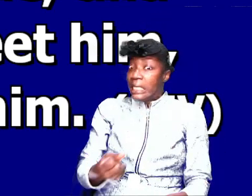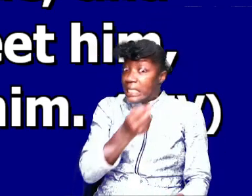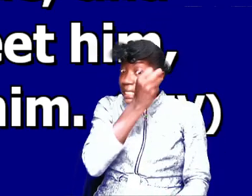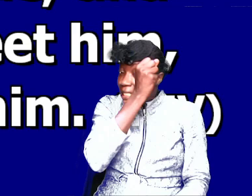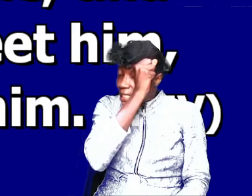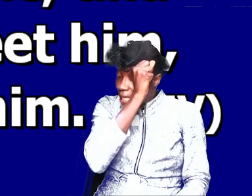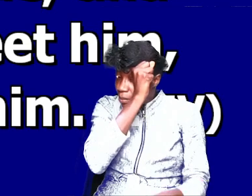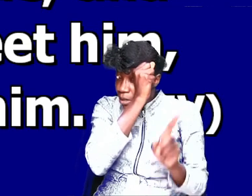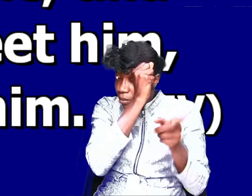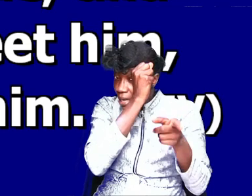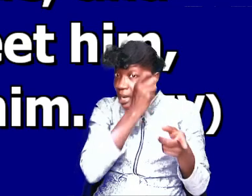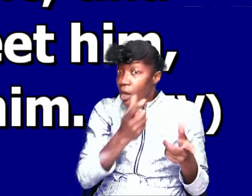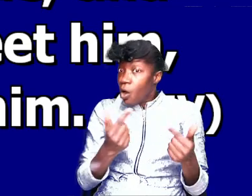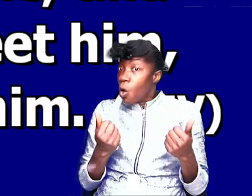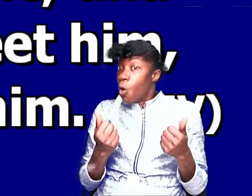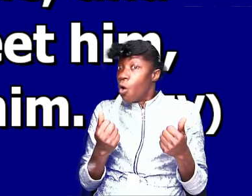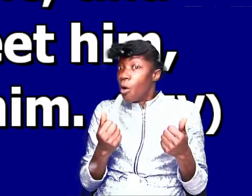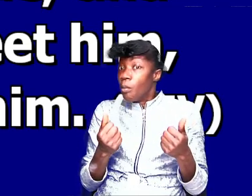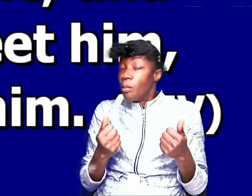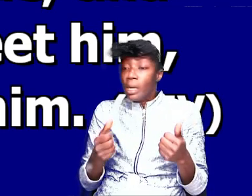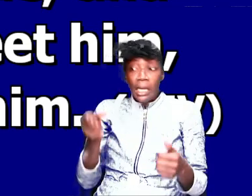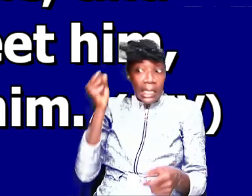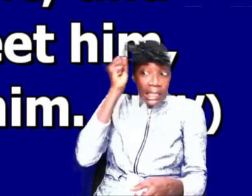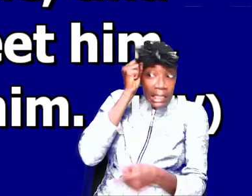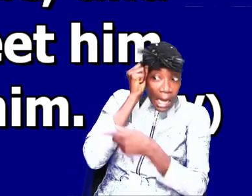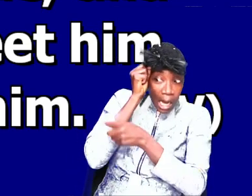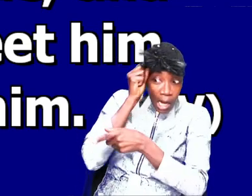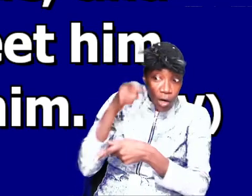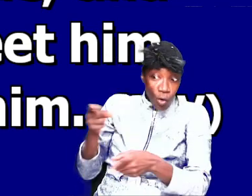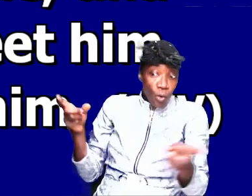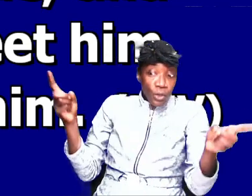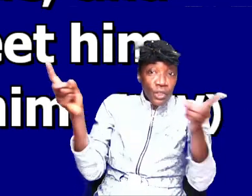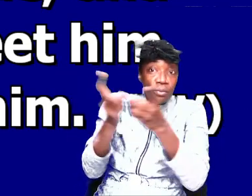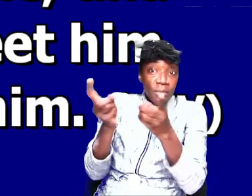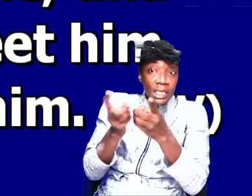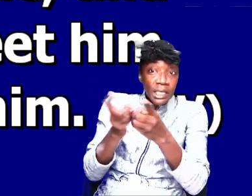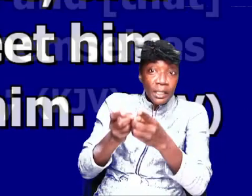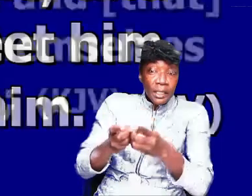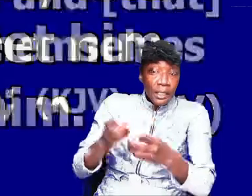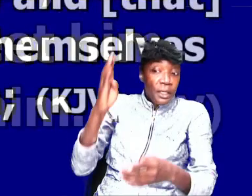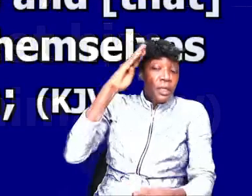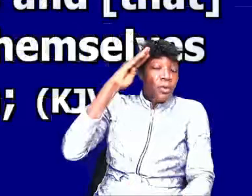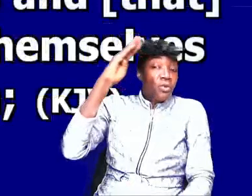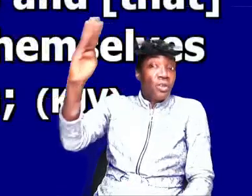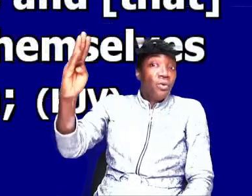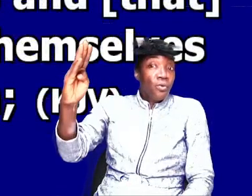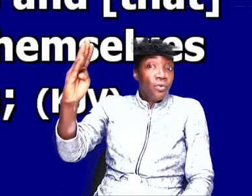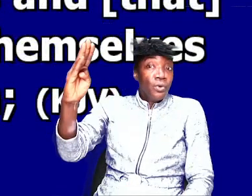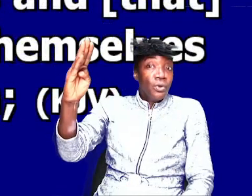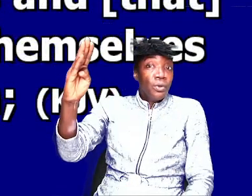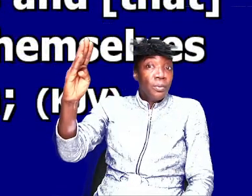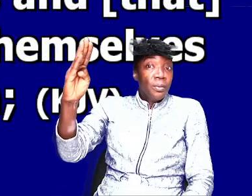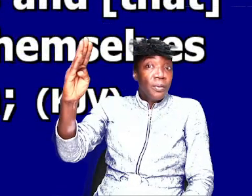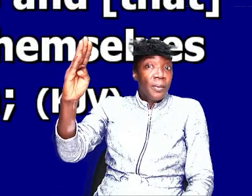came, and Saul went out to meet him that he might salute him.